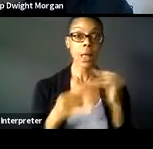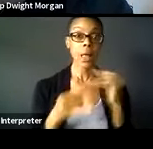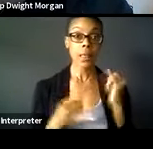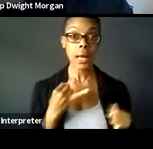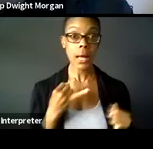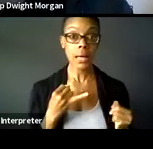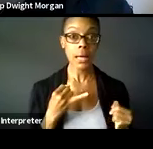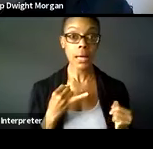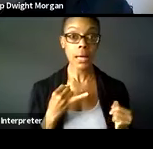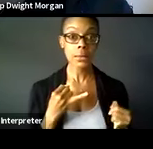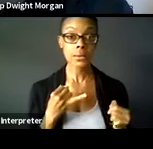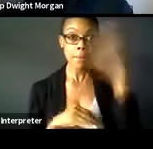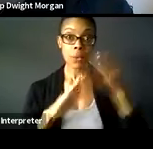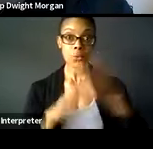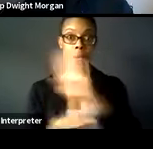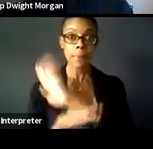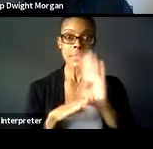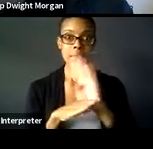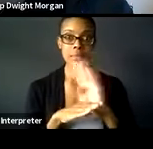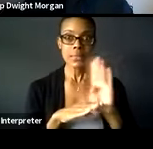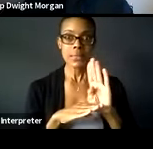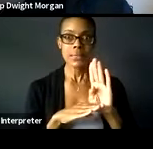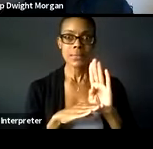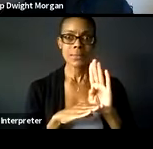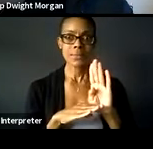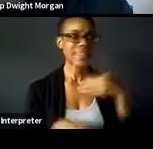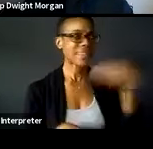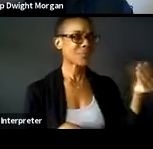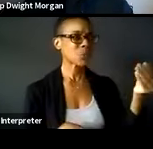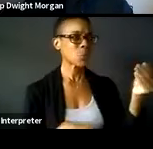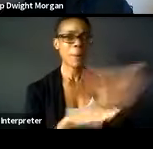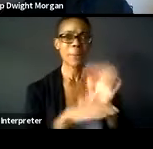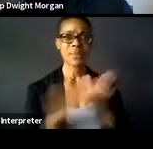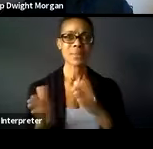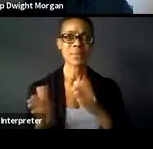me to give you? A business plan for a nail tech? That's not what I do.